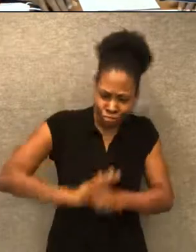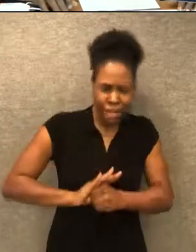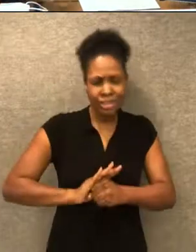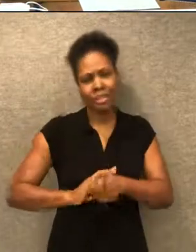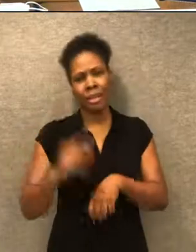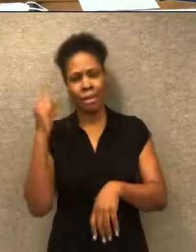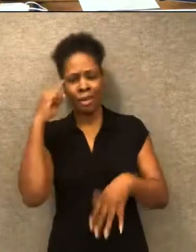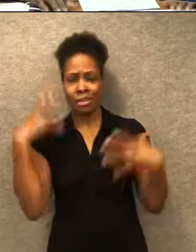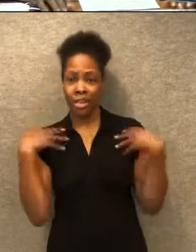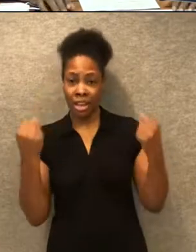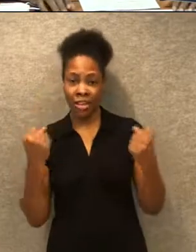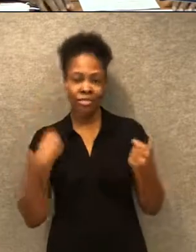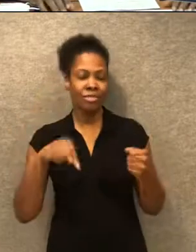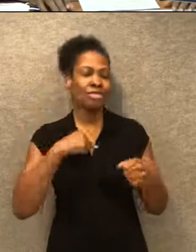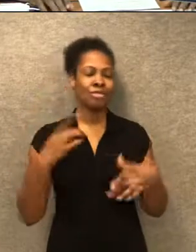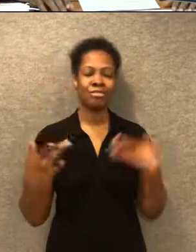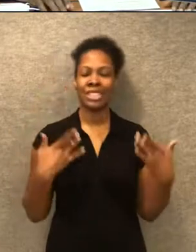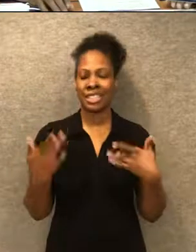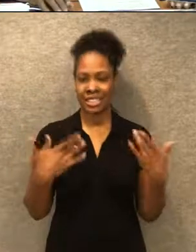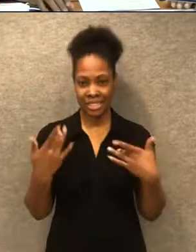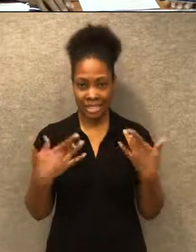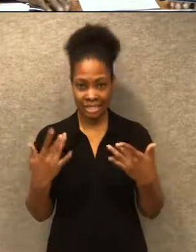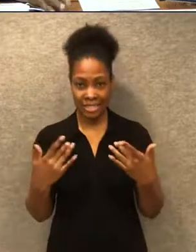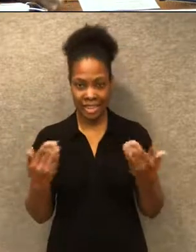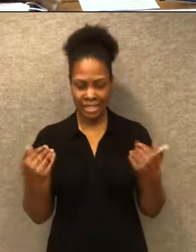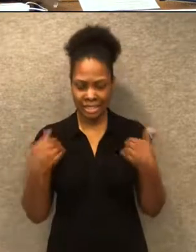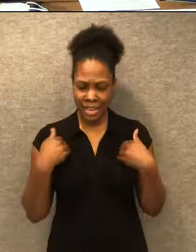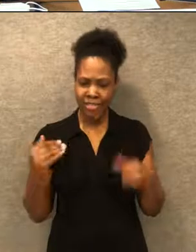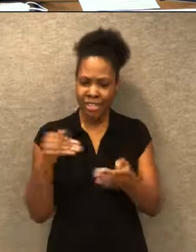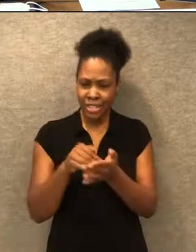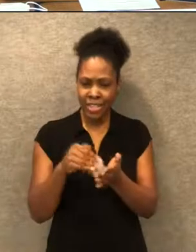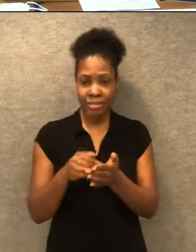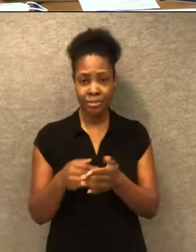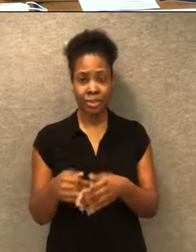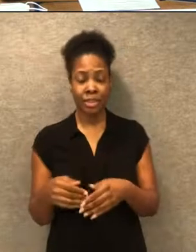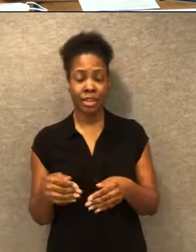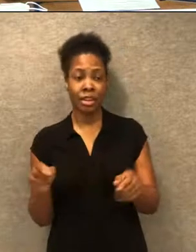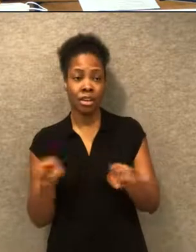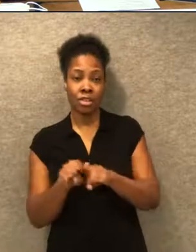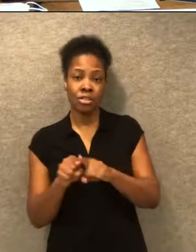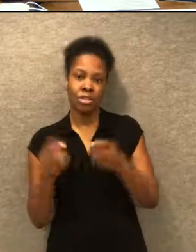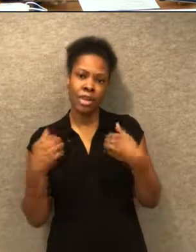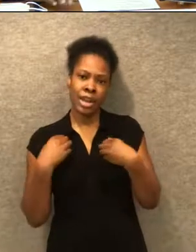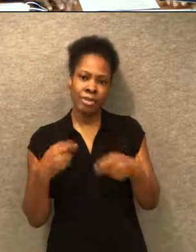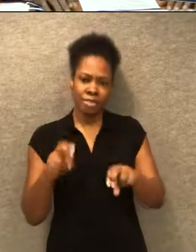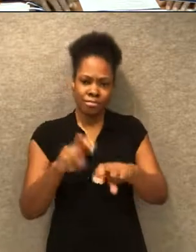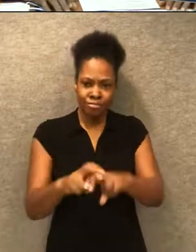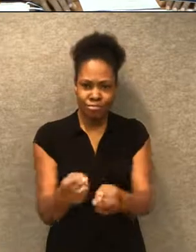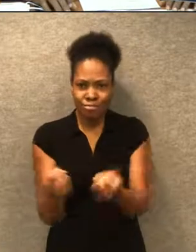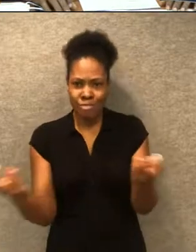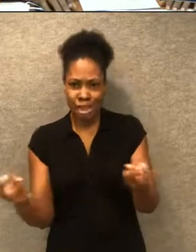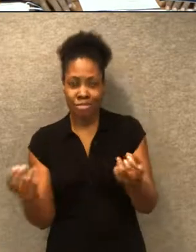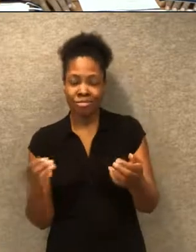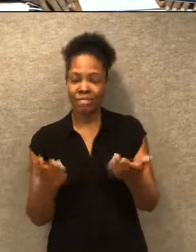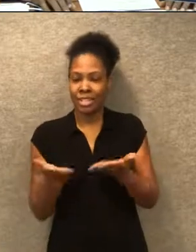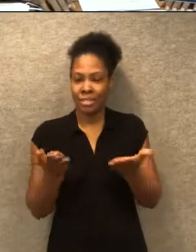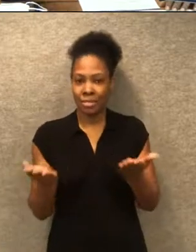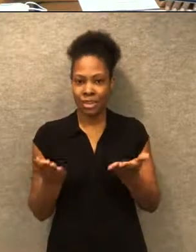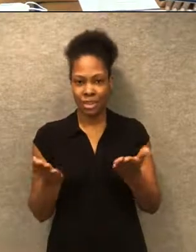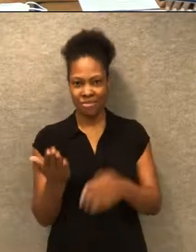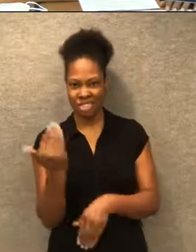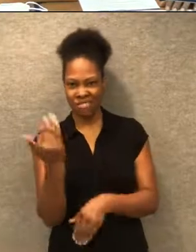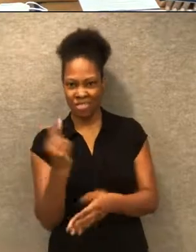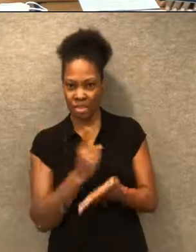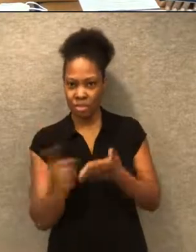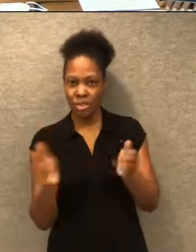health. So we're excited. We're also excited to have a panel that really been sticking in with us for the last 15th week